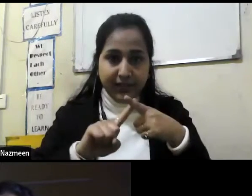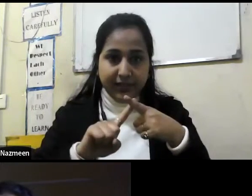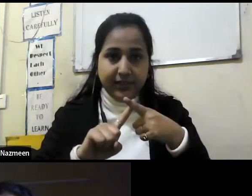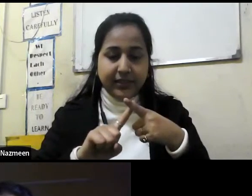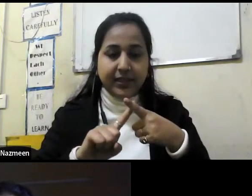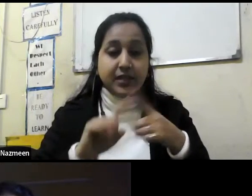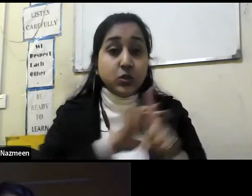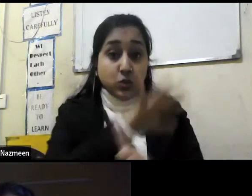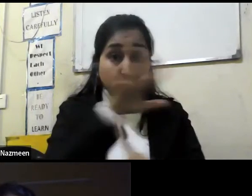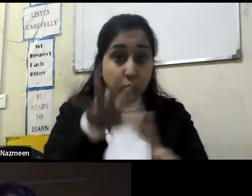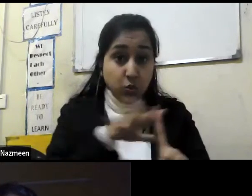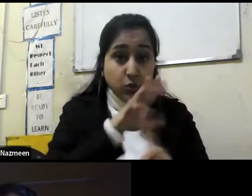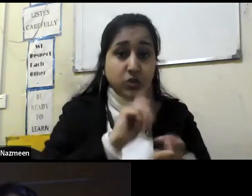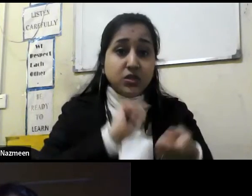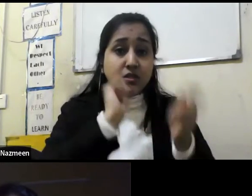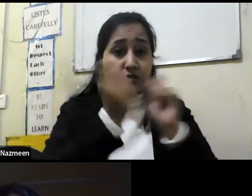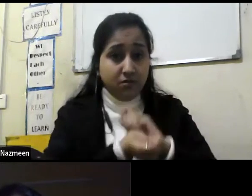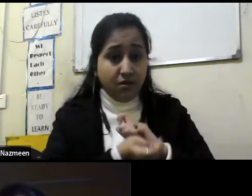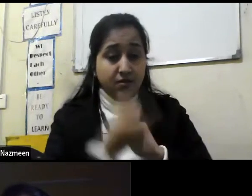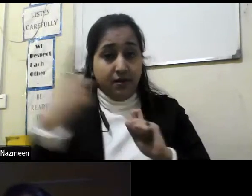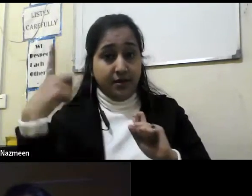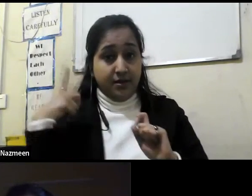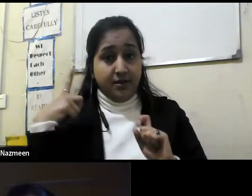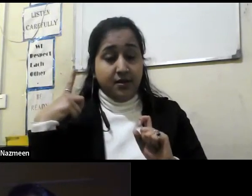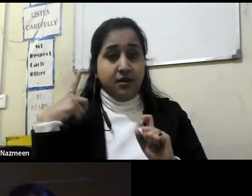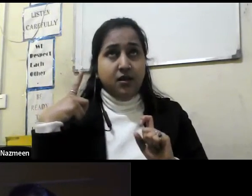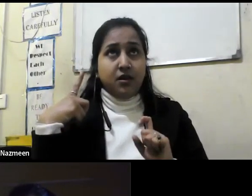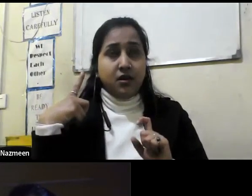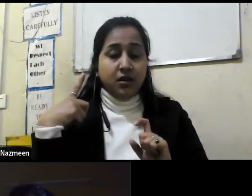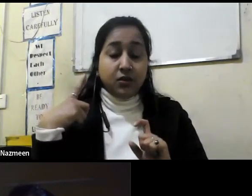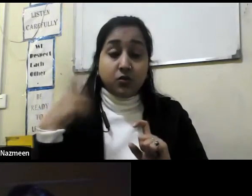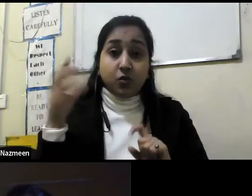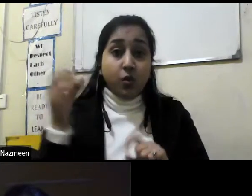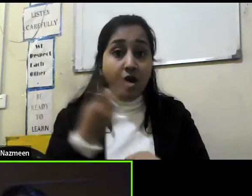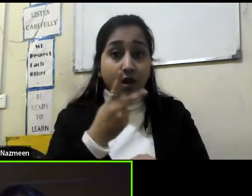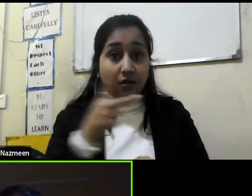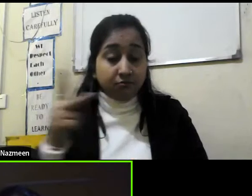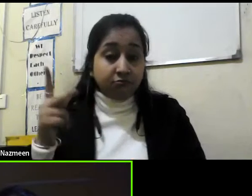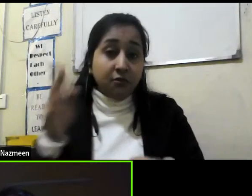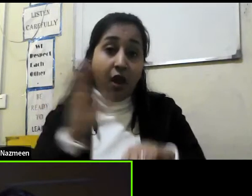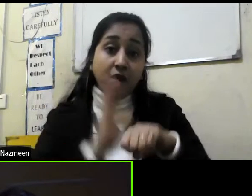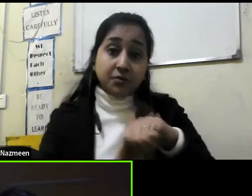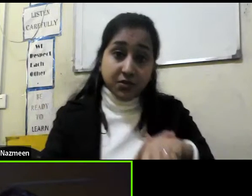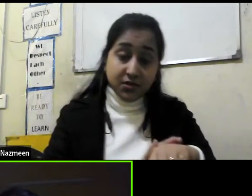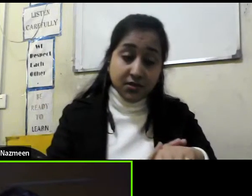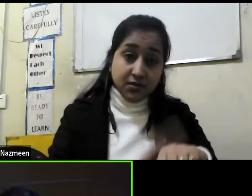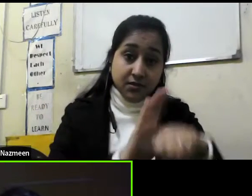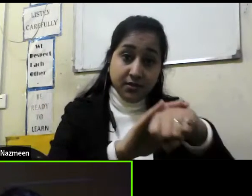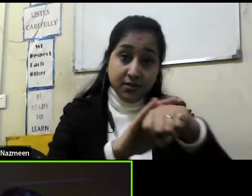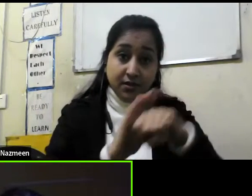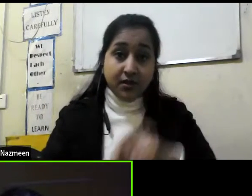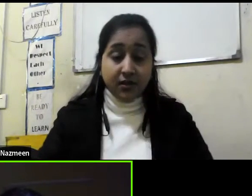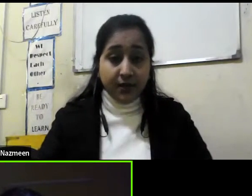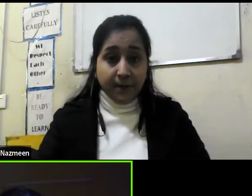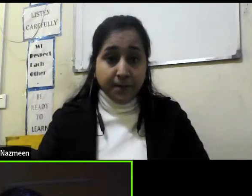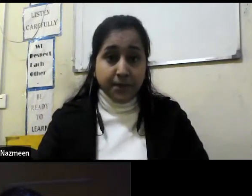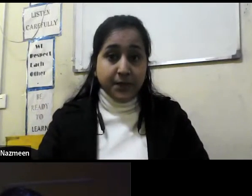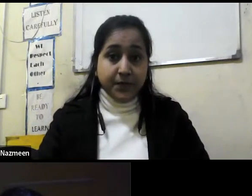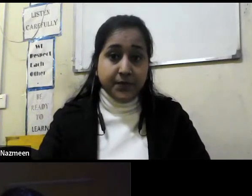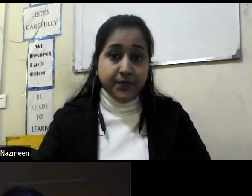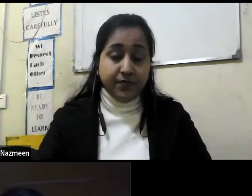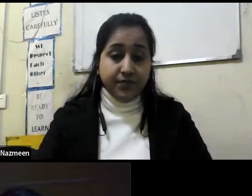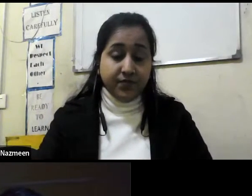impact leader with nearly 30 years of global experience. She plays a key role in an